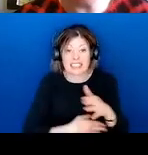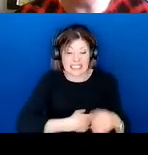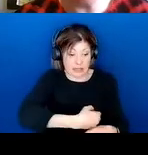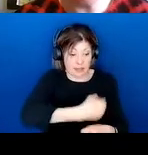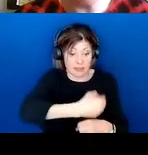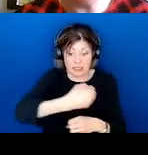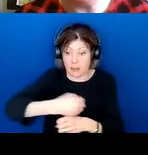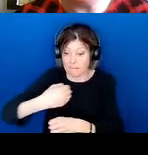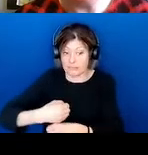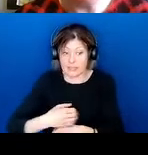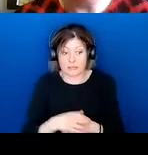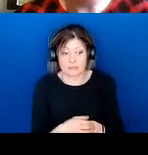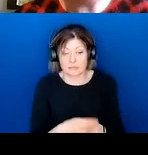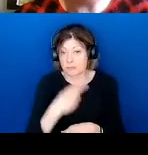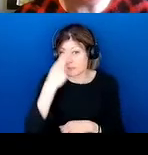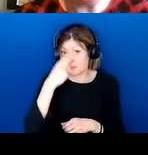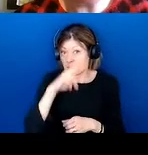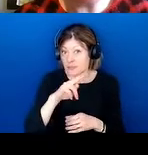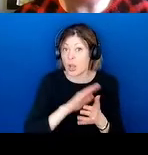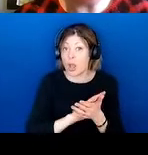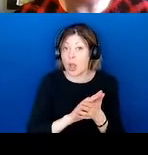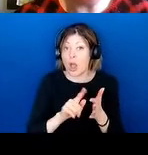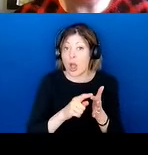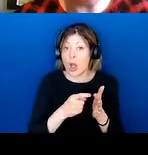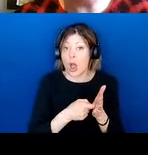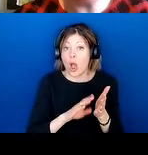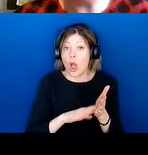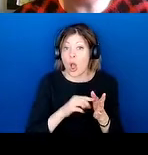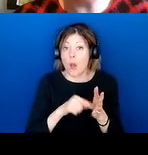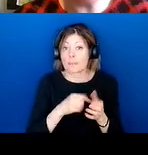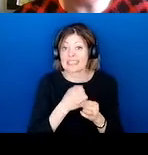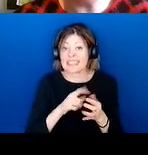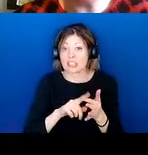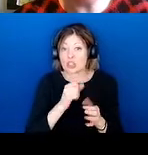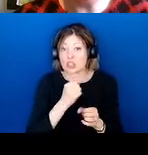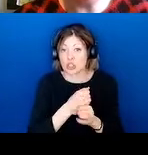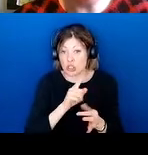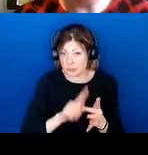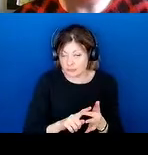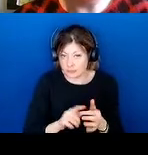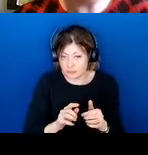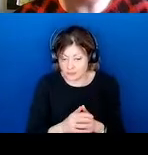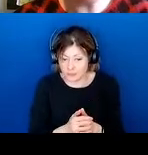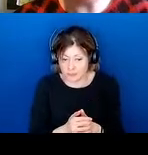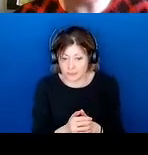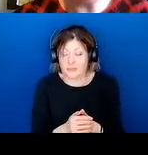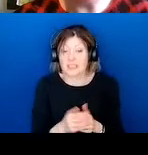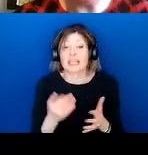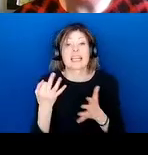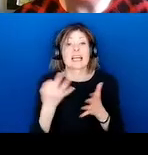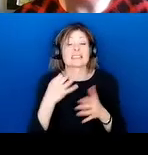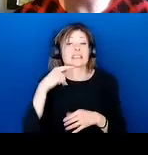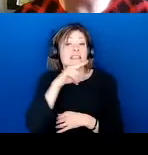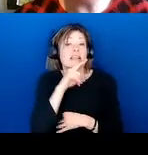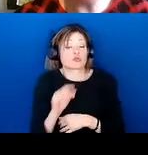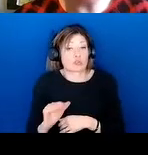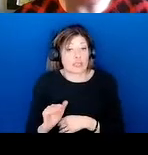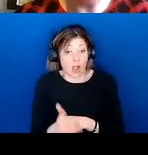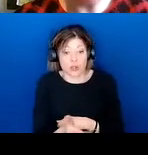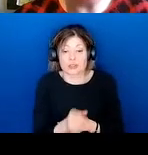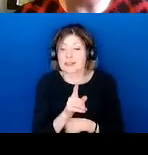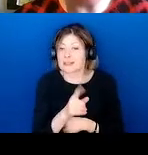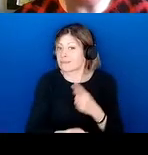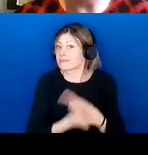Hermitage. These were a popular feature in 18th century gardens, intended to signify a